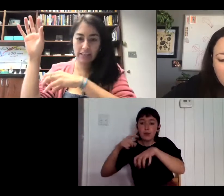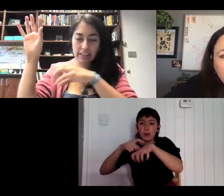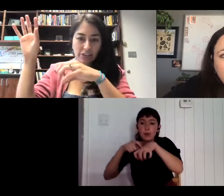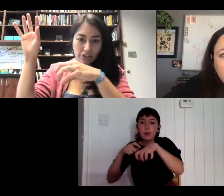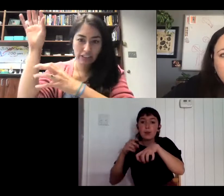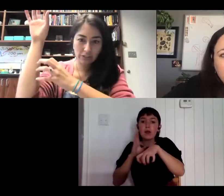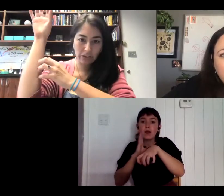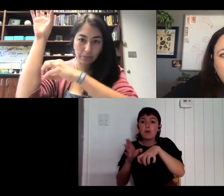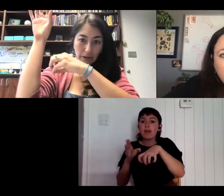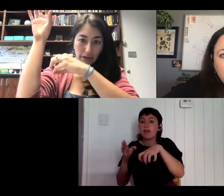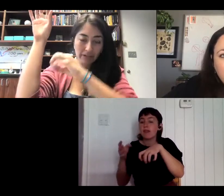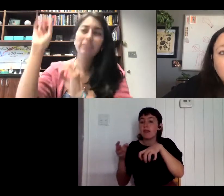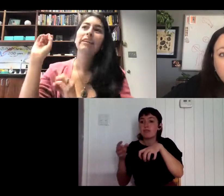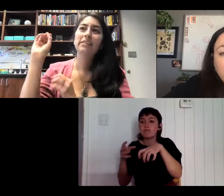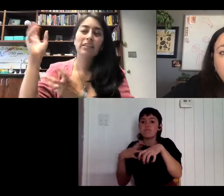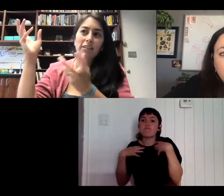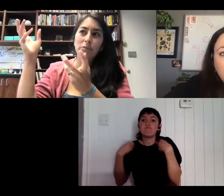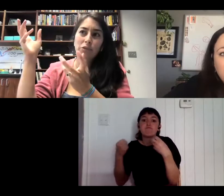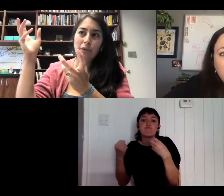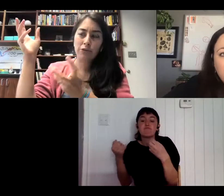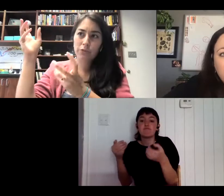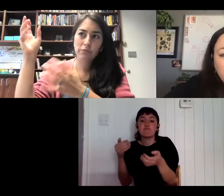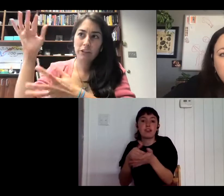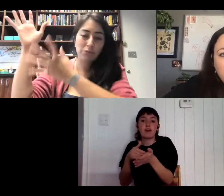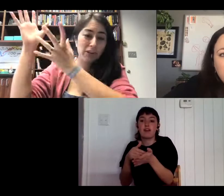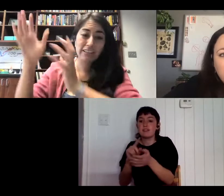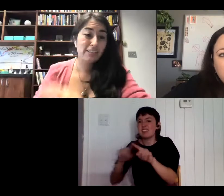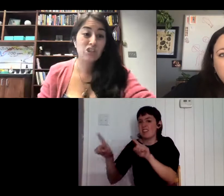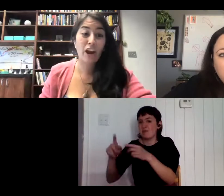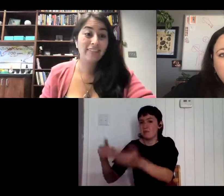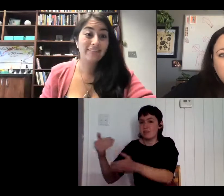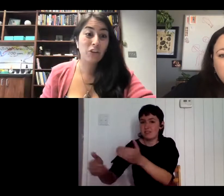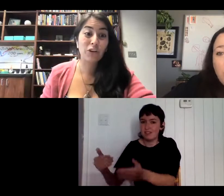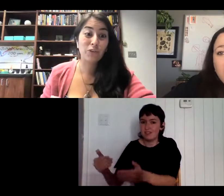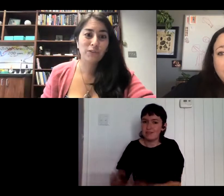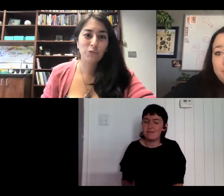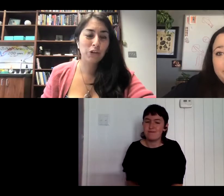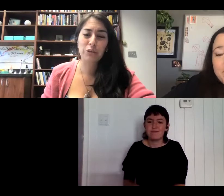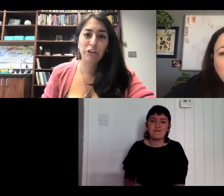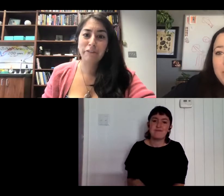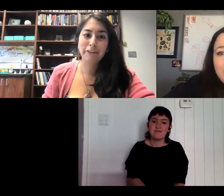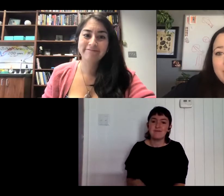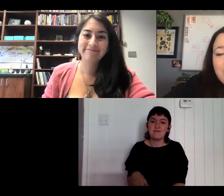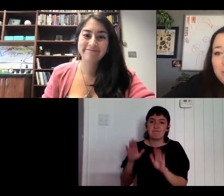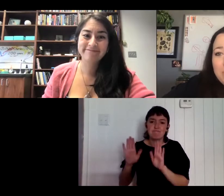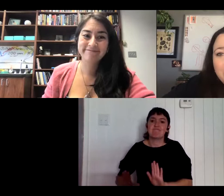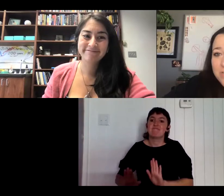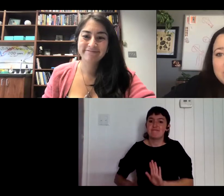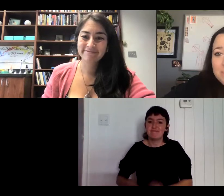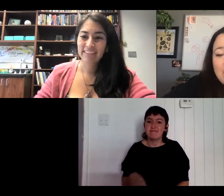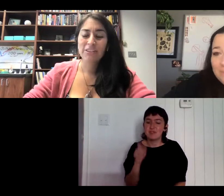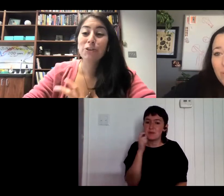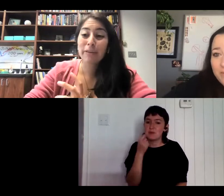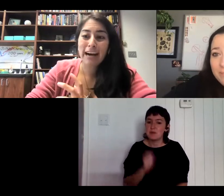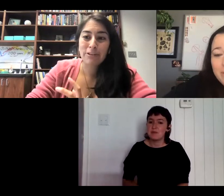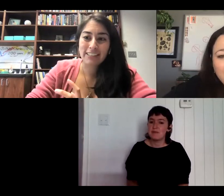will spawn asexually. So they just bud and some will do actual sexual. It's, it's great. They're weirdly prolific. many, so many approaches